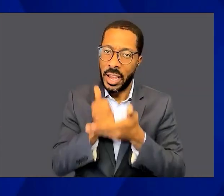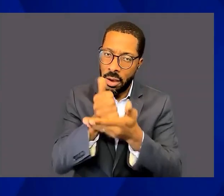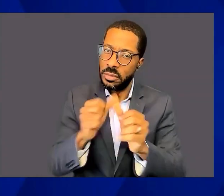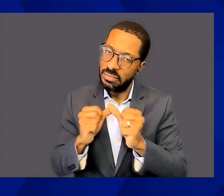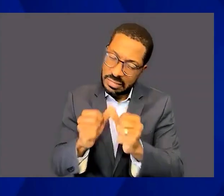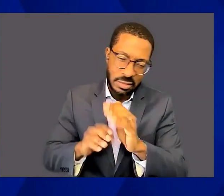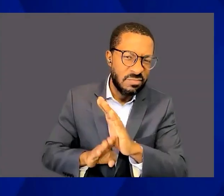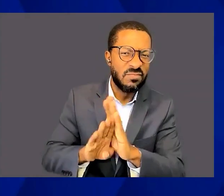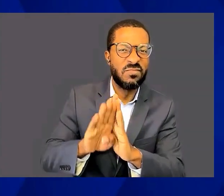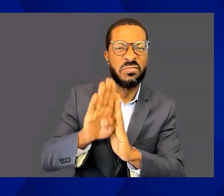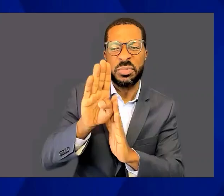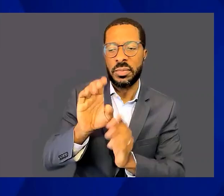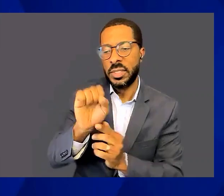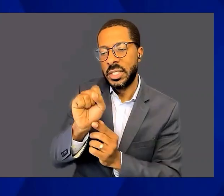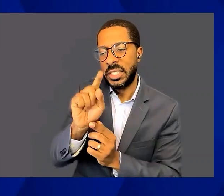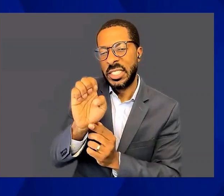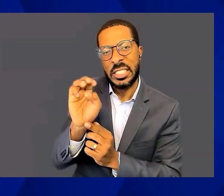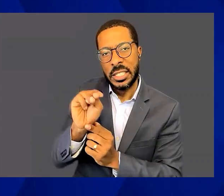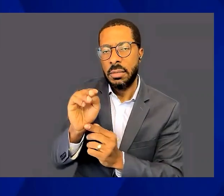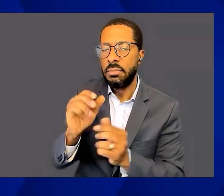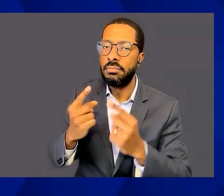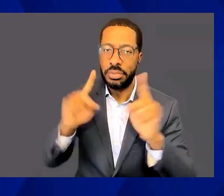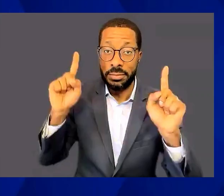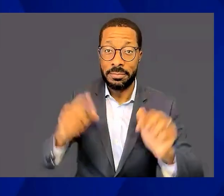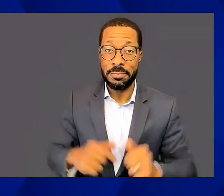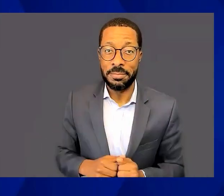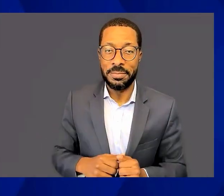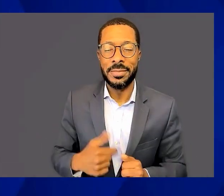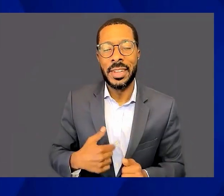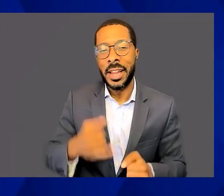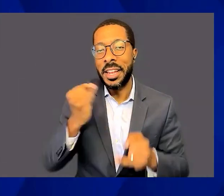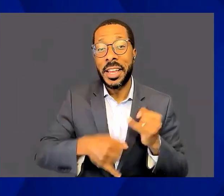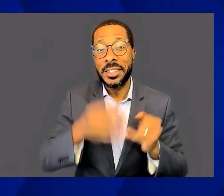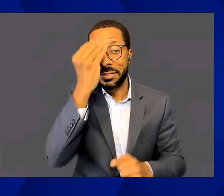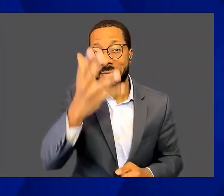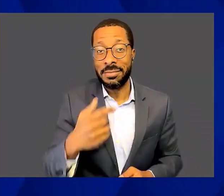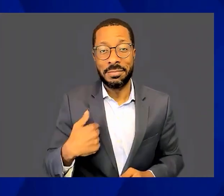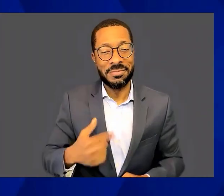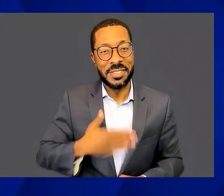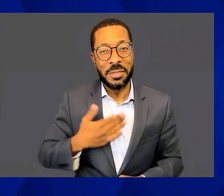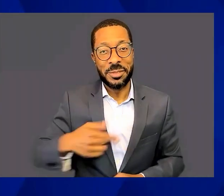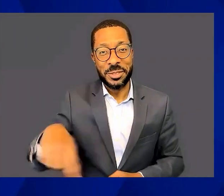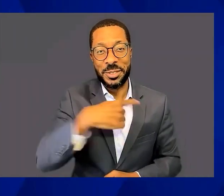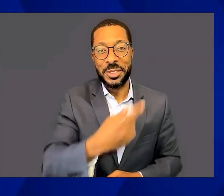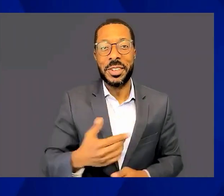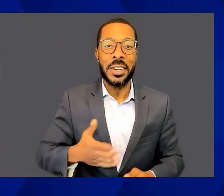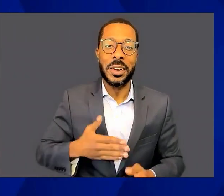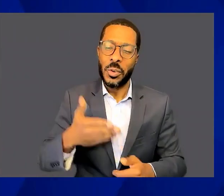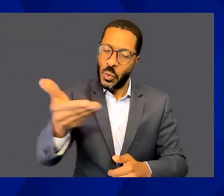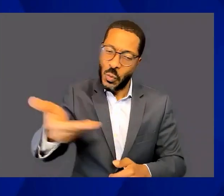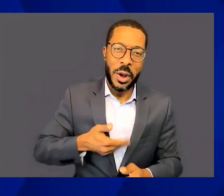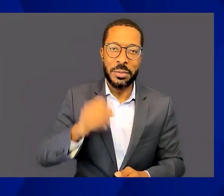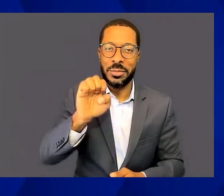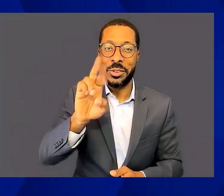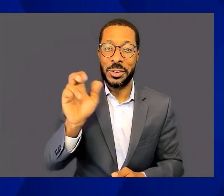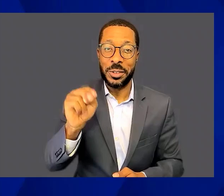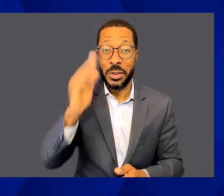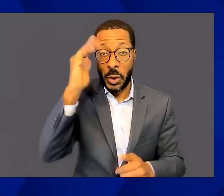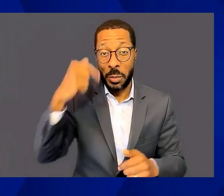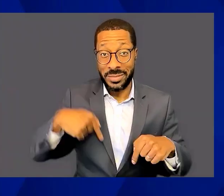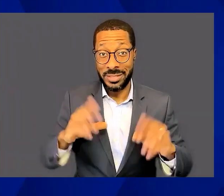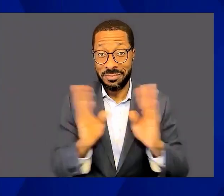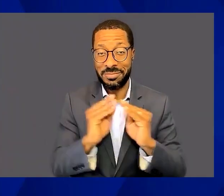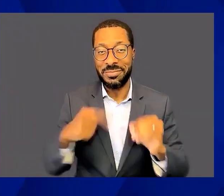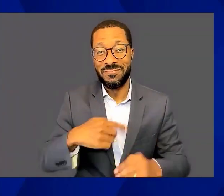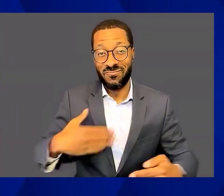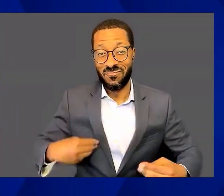STEM. And let me just end by saying, I am so glad that you're here. Welcome to ERN, and I hope you have an amazing conference. Take care,